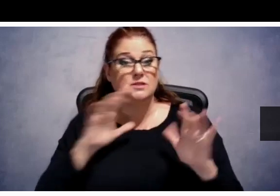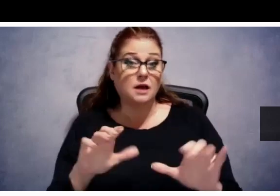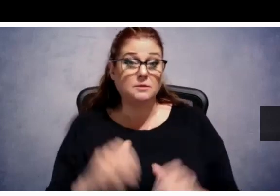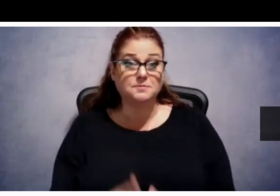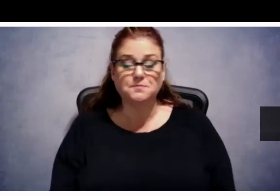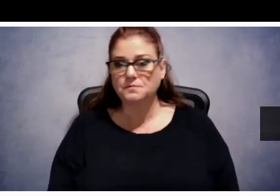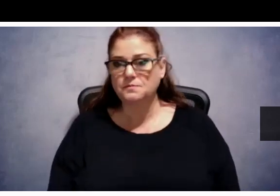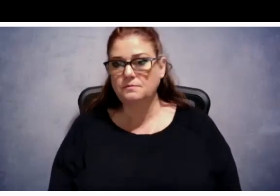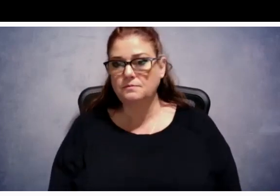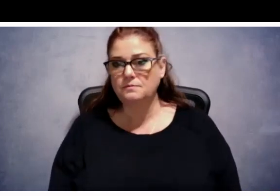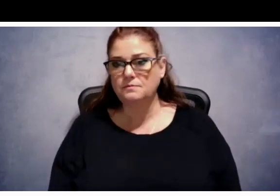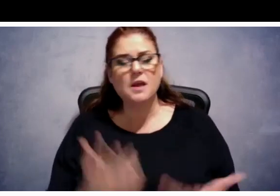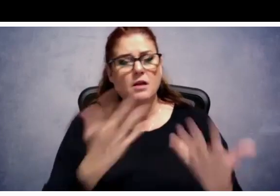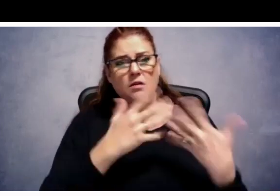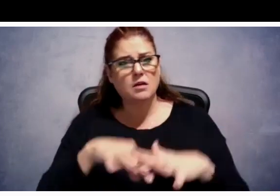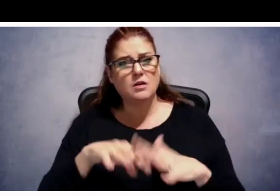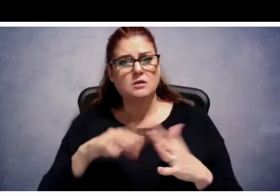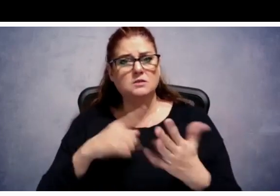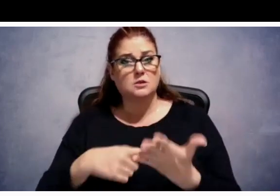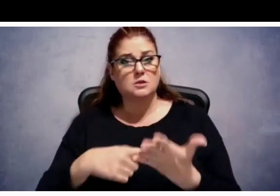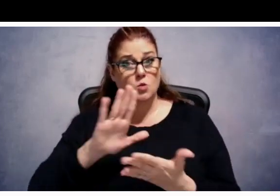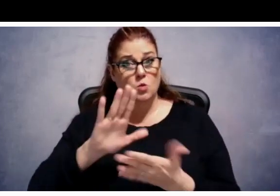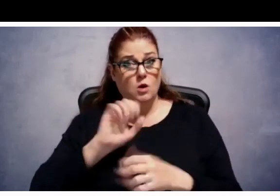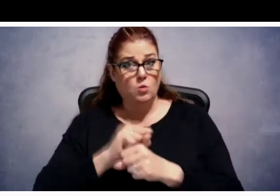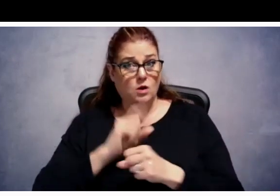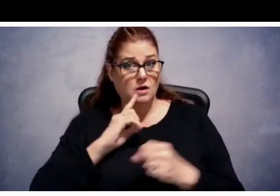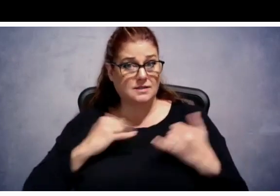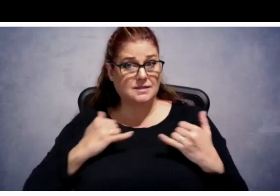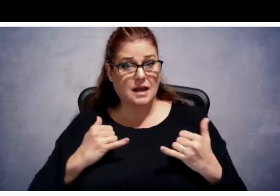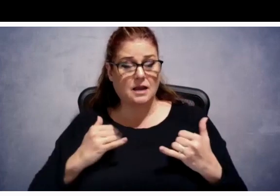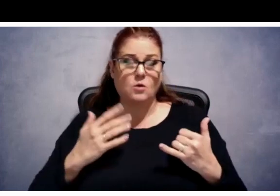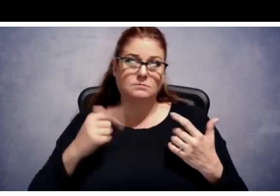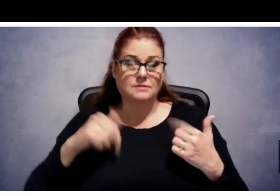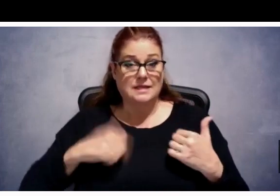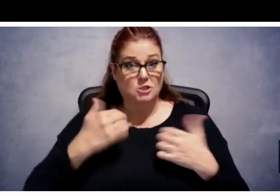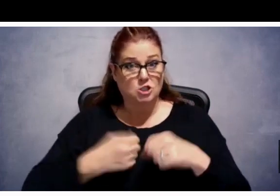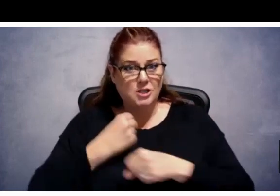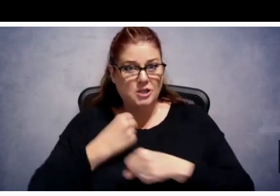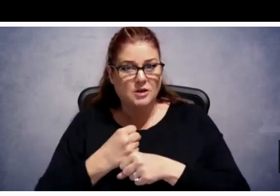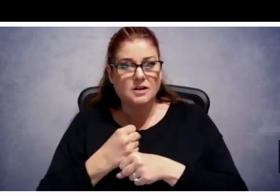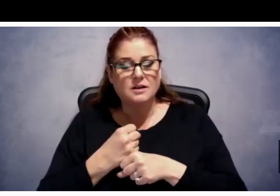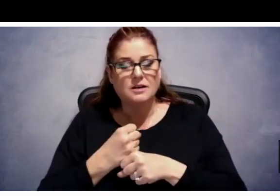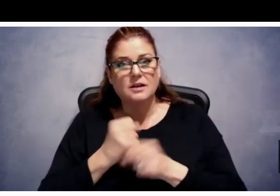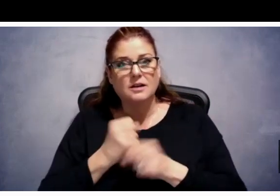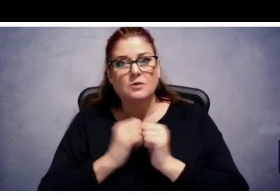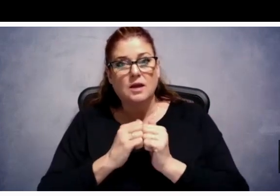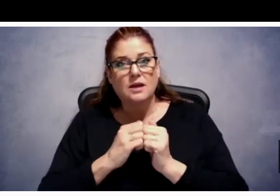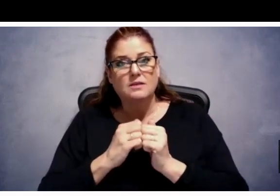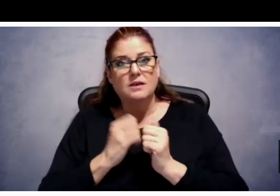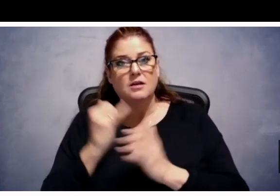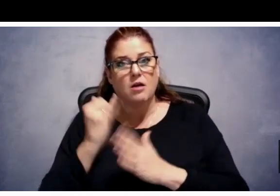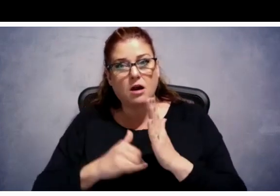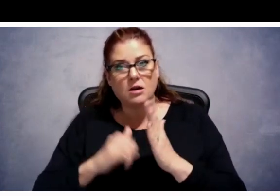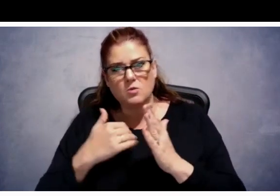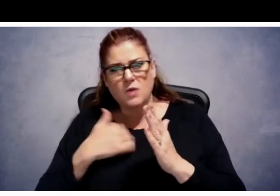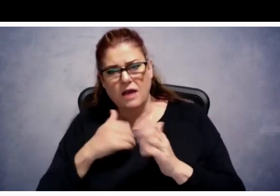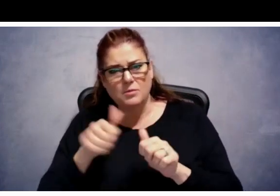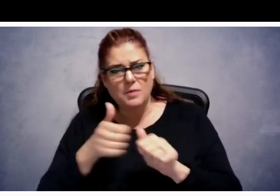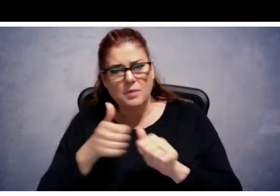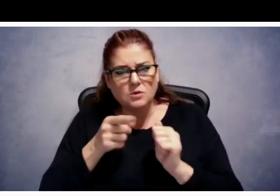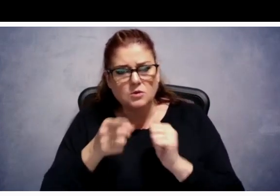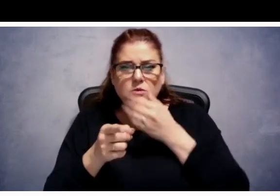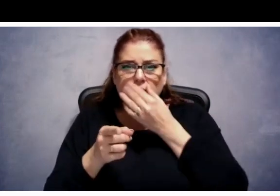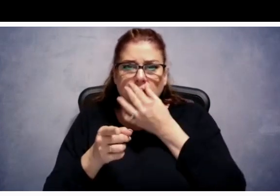of flow into talking about the work that you did today, or this year, with the art that you've got behind you, there